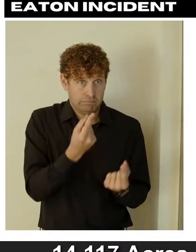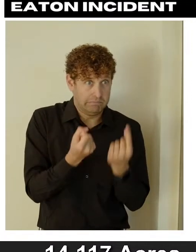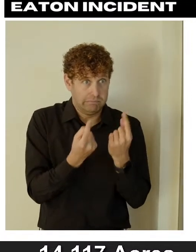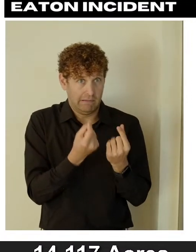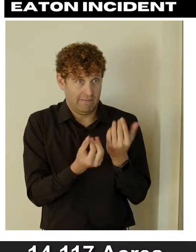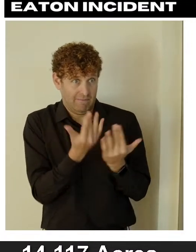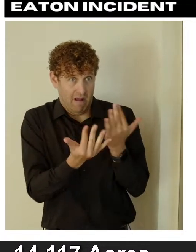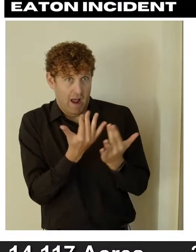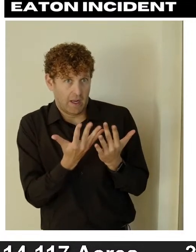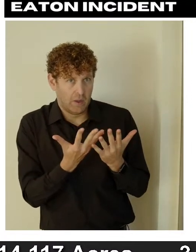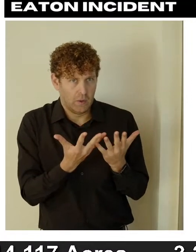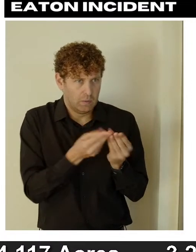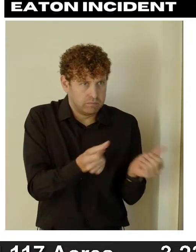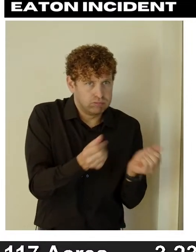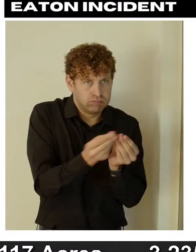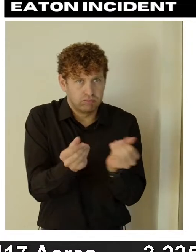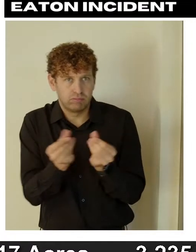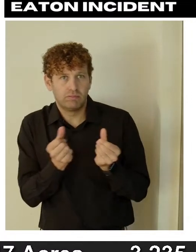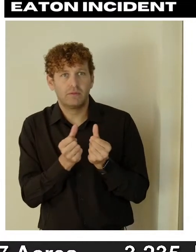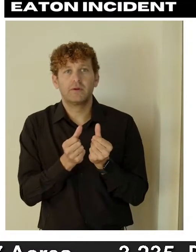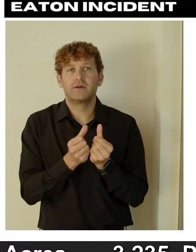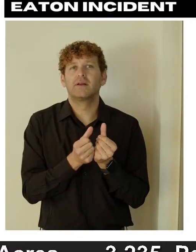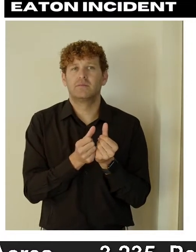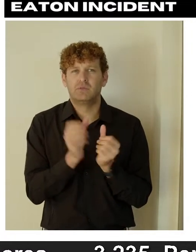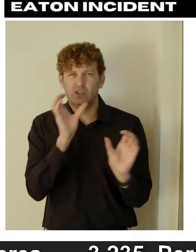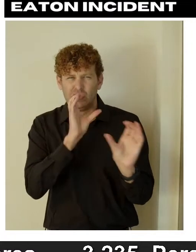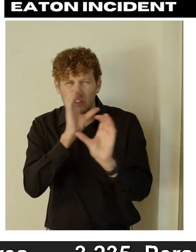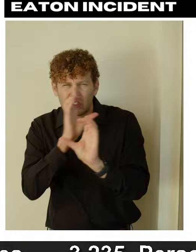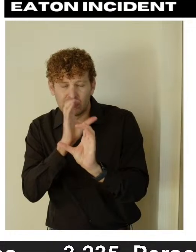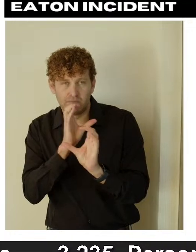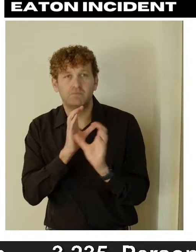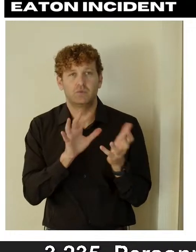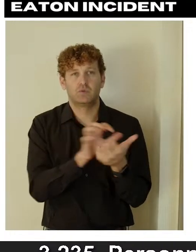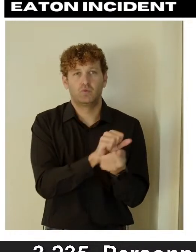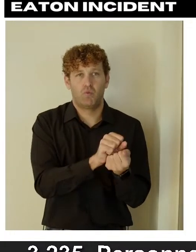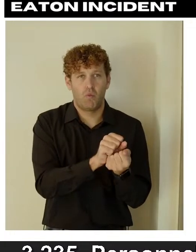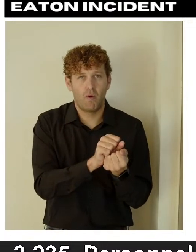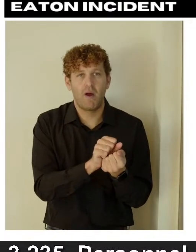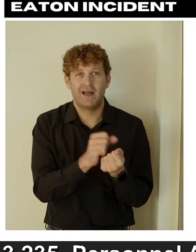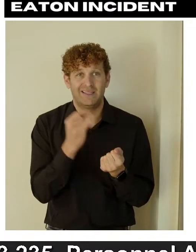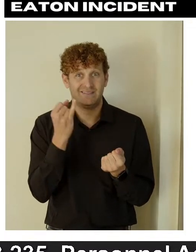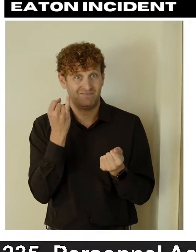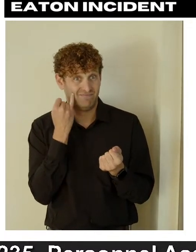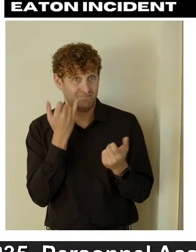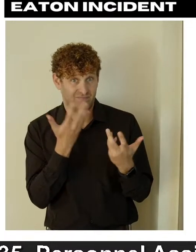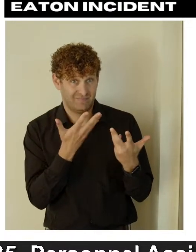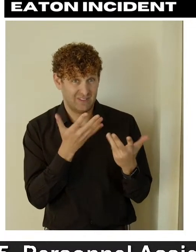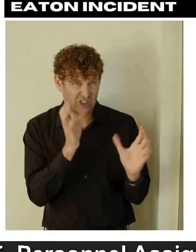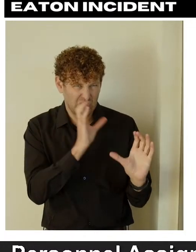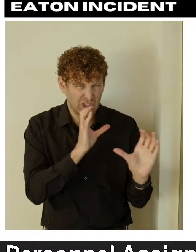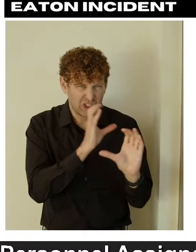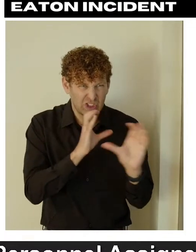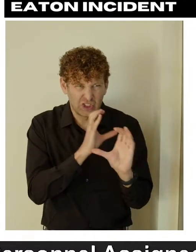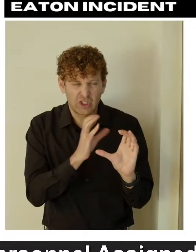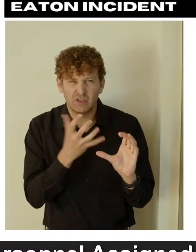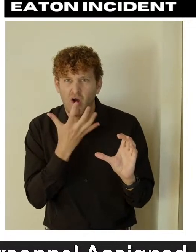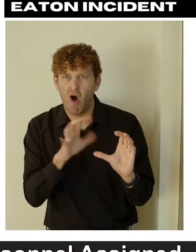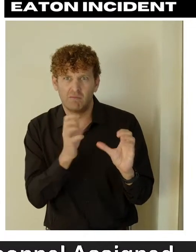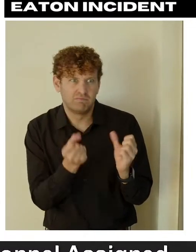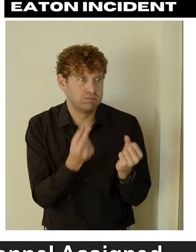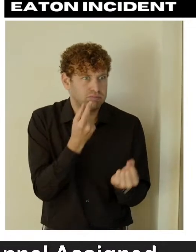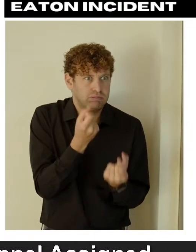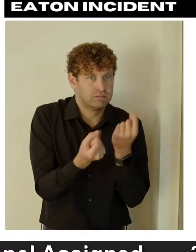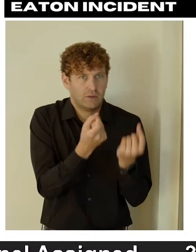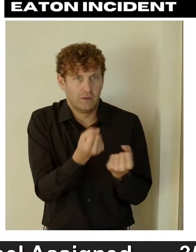basically they're on a seek and destroy mission to those areas where we can get into. Coming along all the way, it's pretty much the same